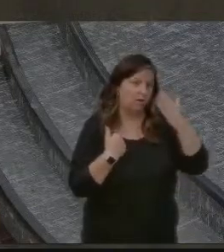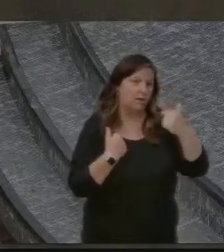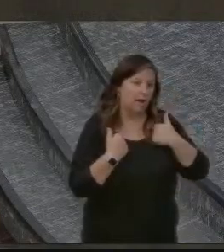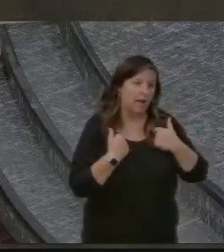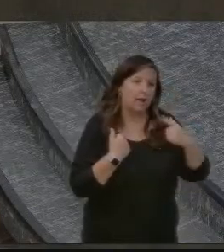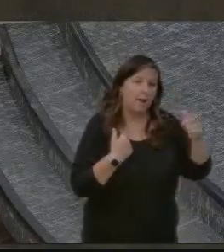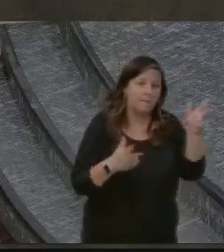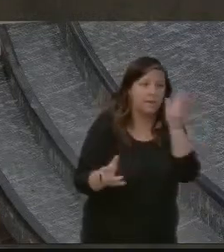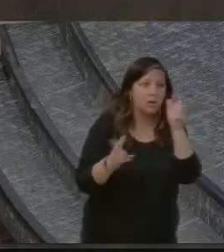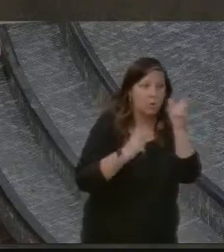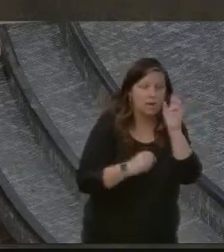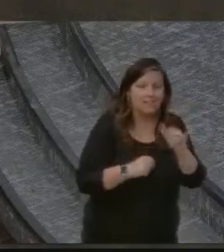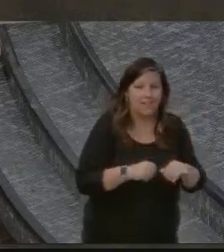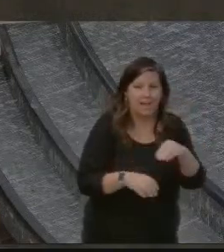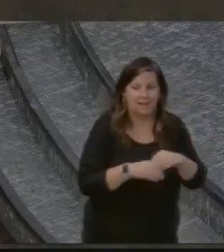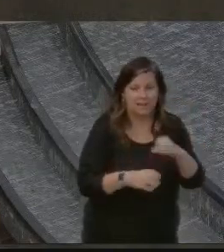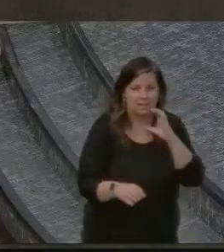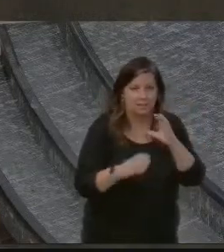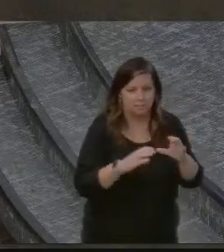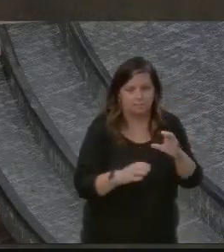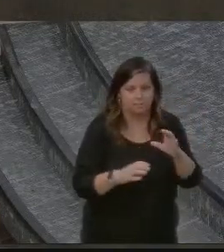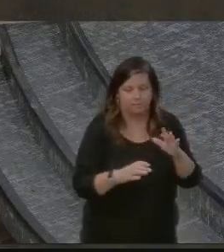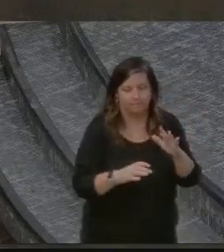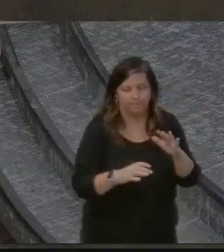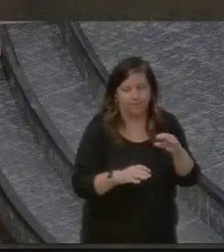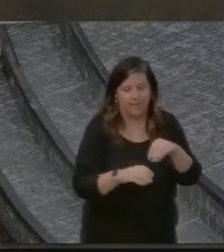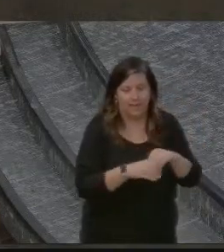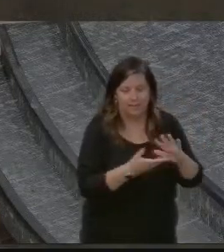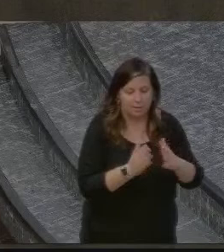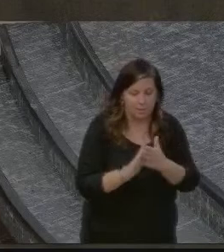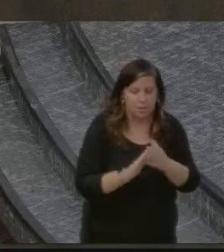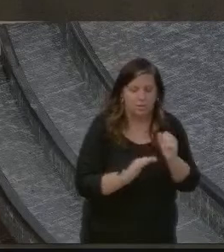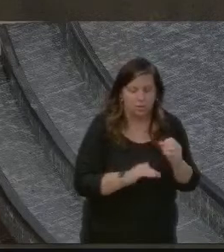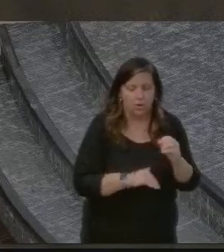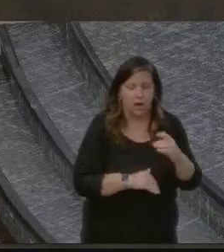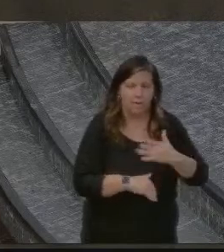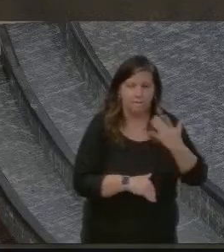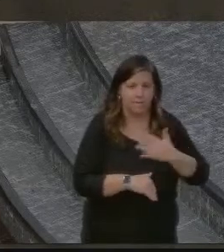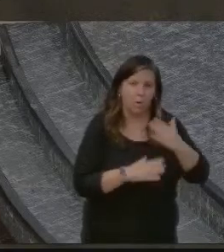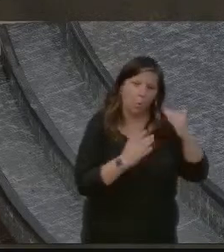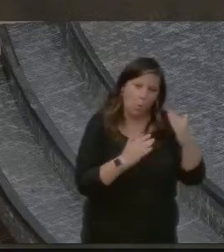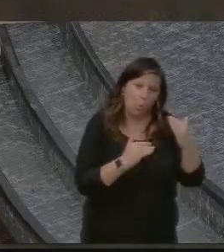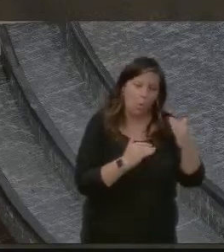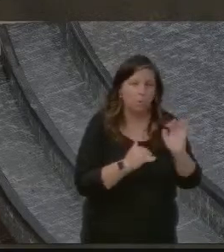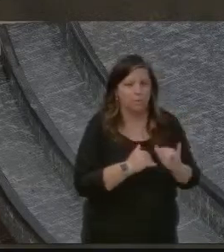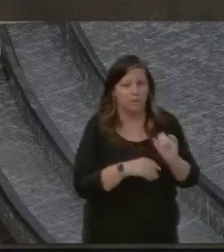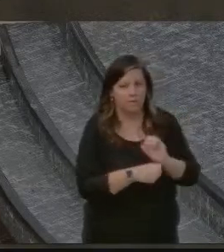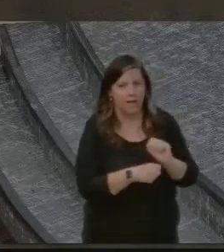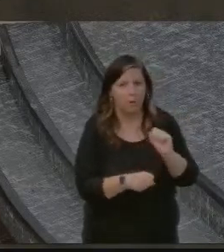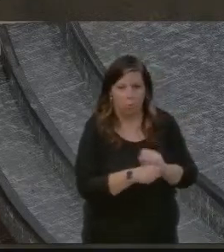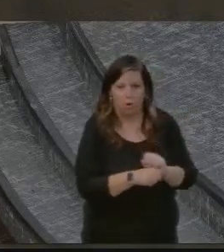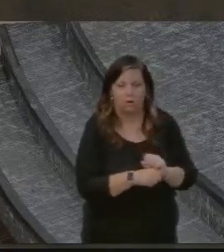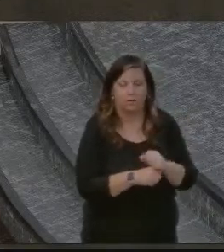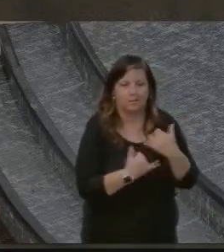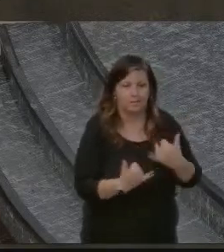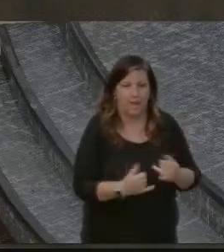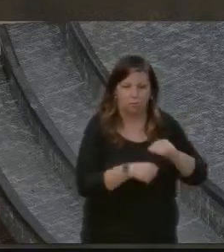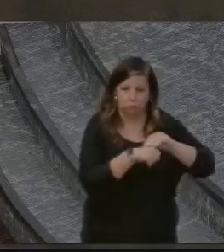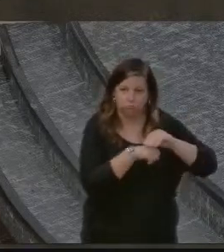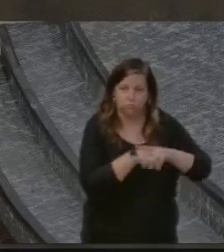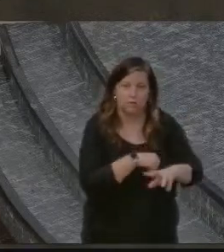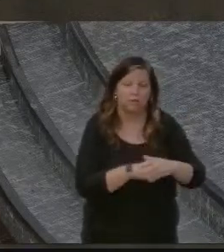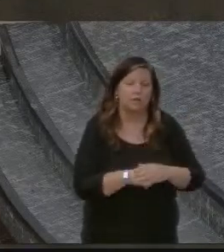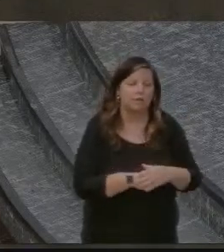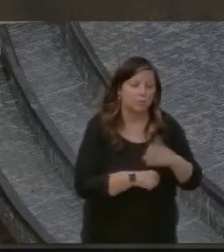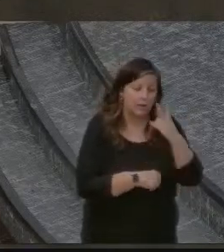work is actually having a strong effect. I've seen the effect of the peer leadership groups and how those children are now so